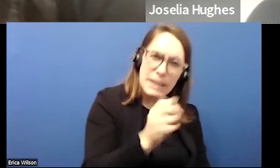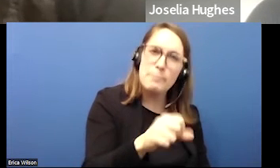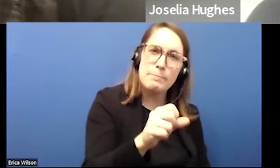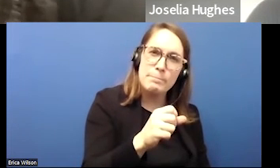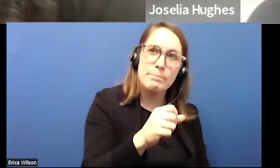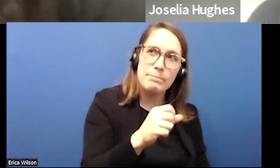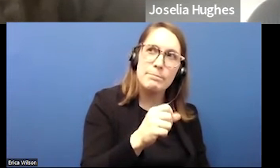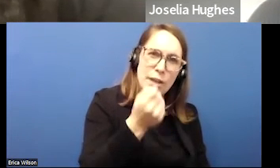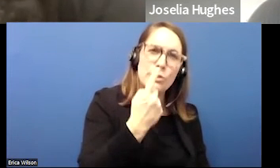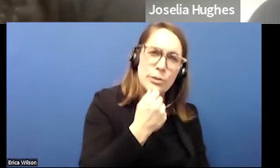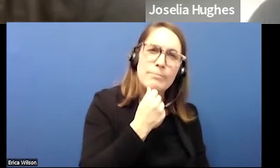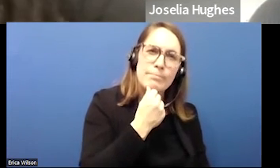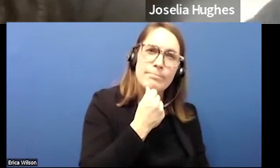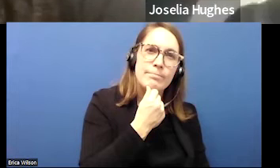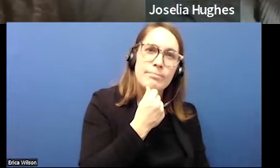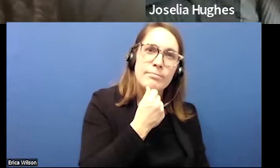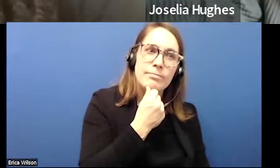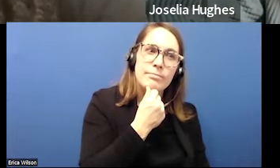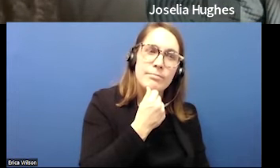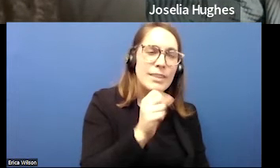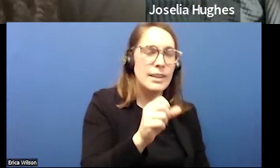Yeah, yeah, I do.